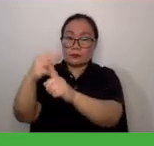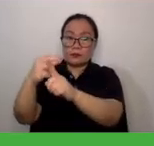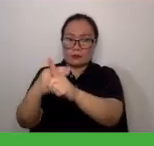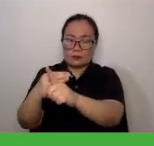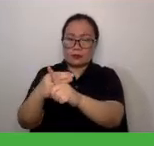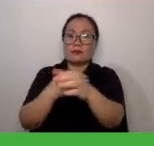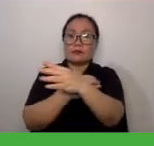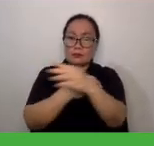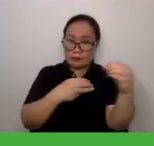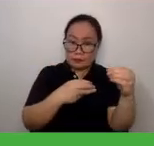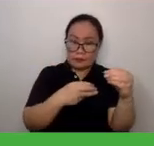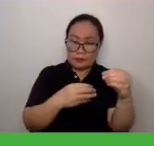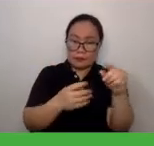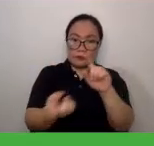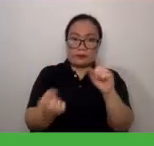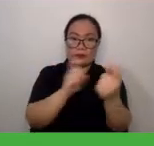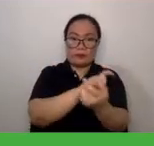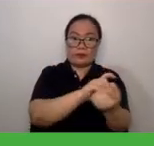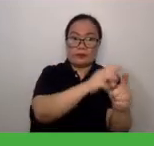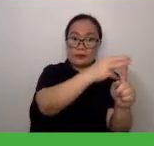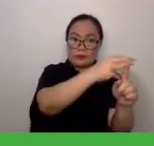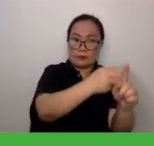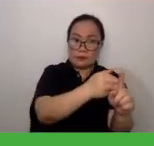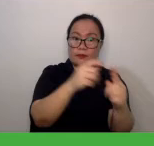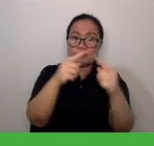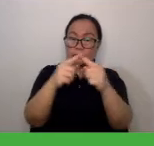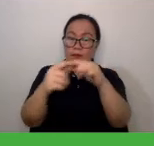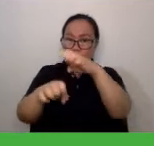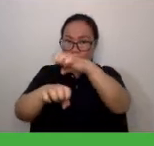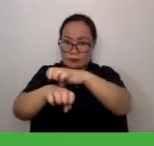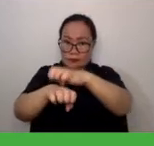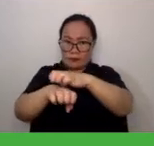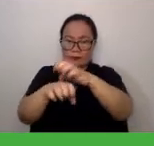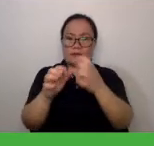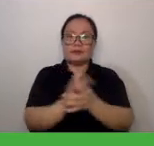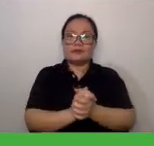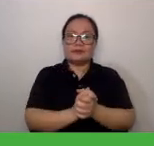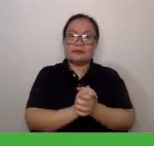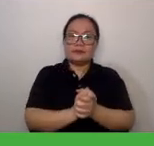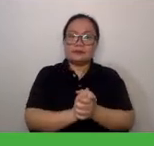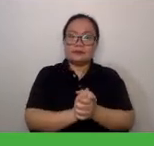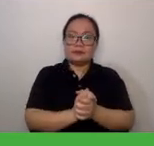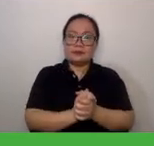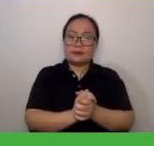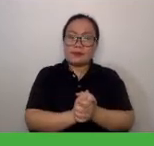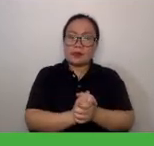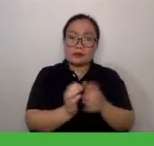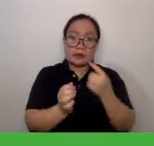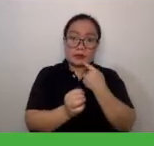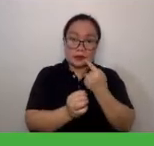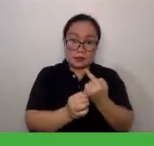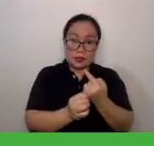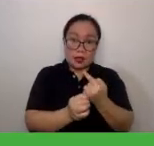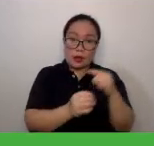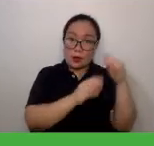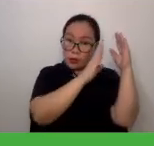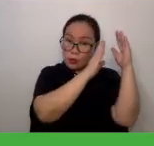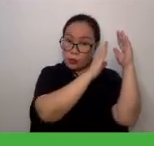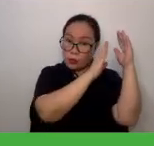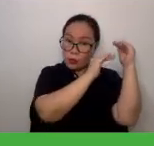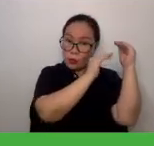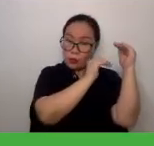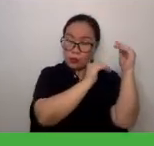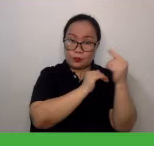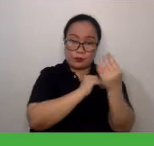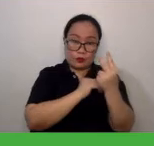of English, from English system to the metric system and vice versa. Kaya nga po sabi ko, sana napanood